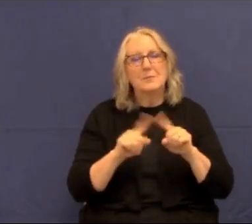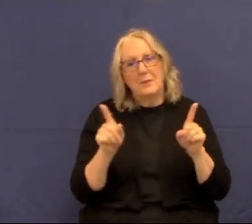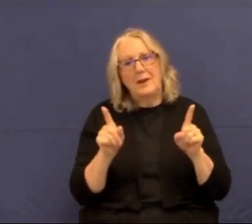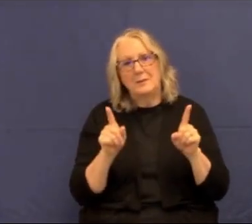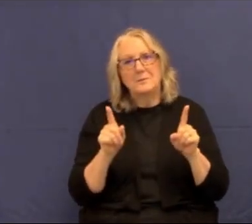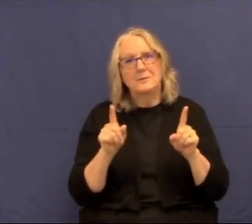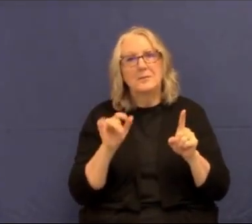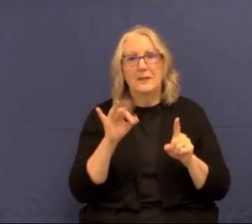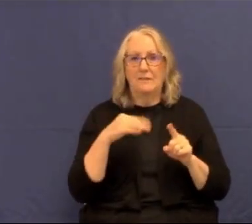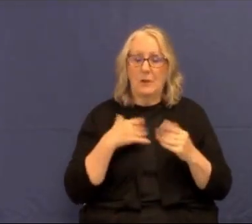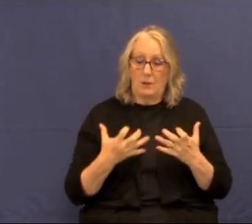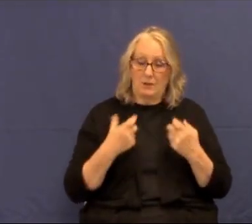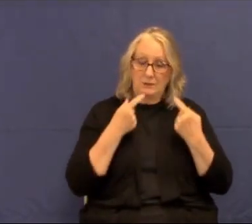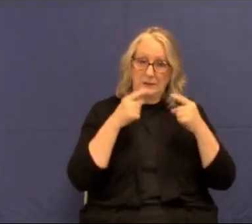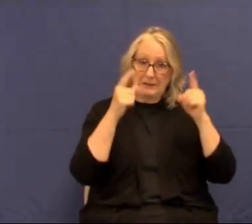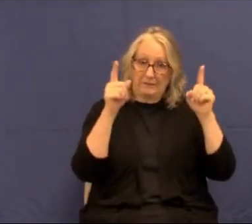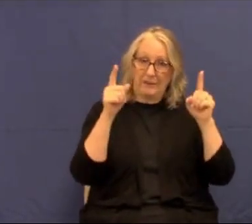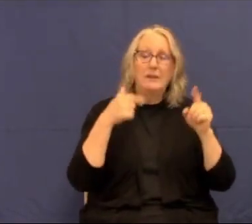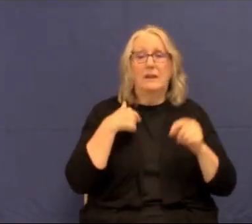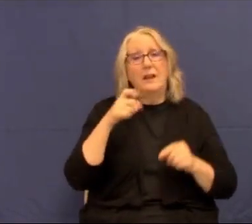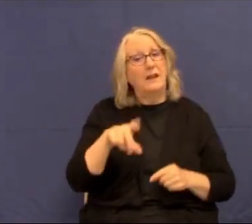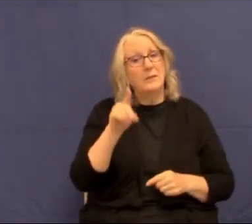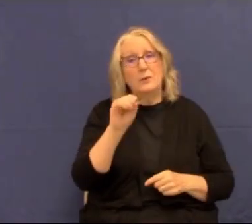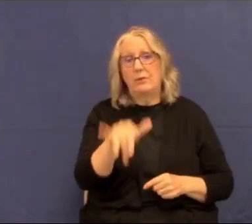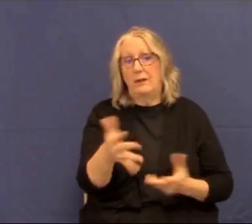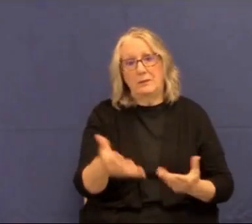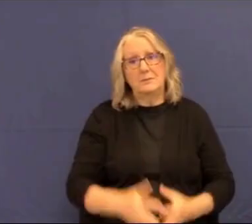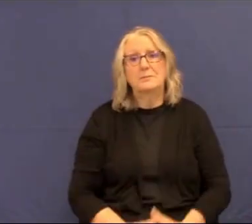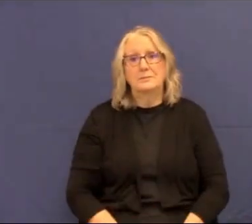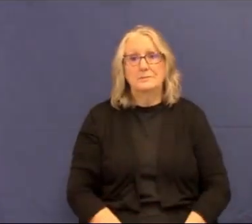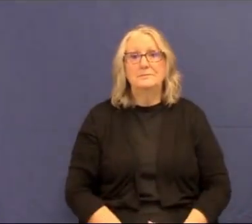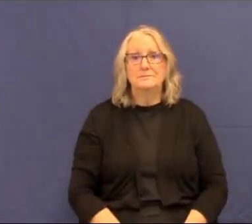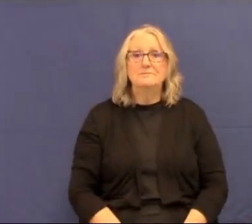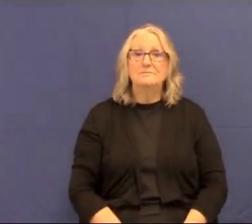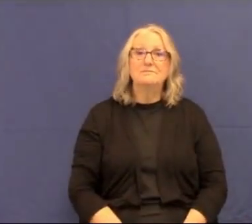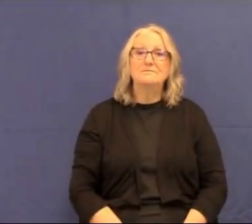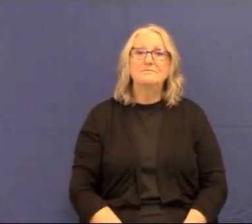a while, but if I want to be successful, it's what I have to do.